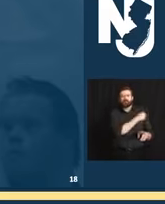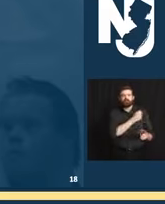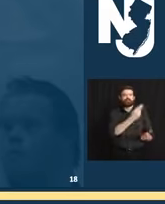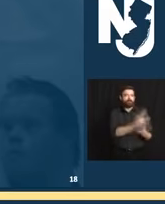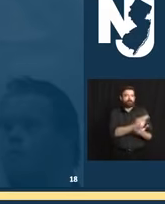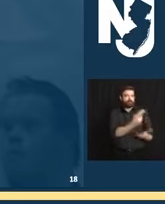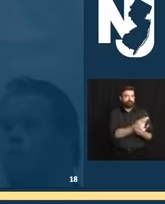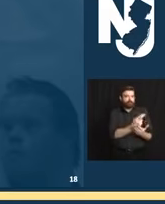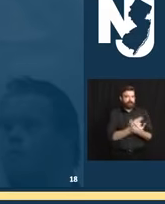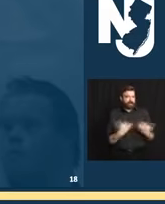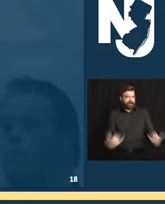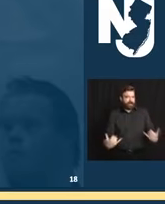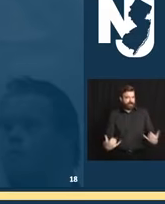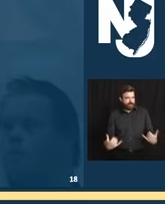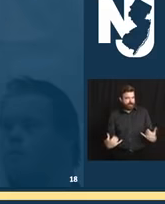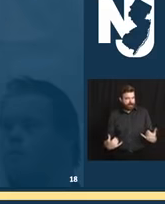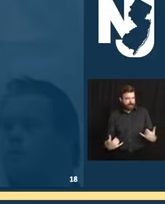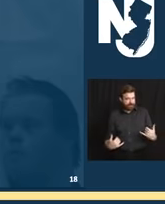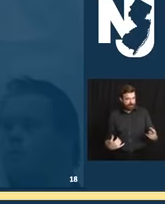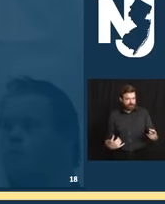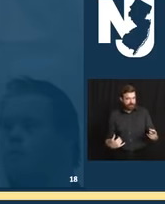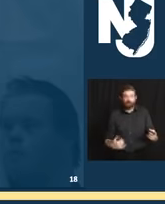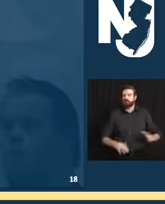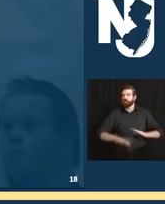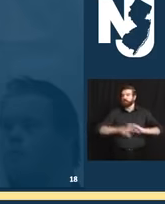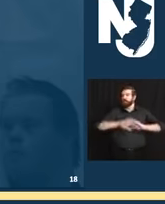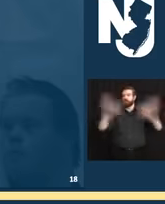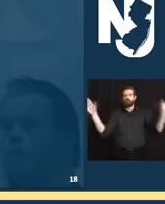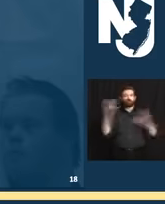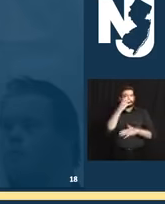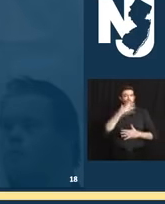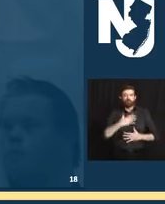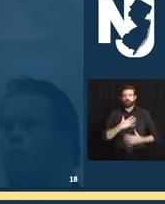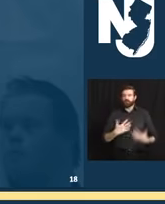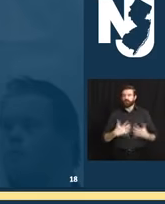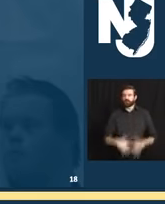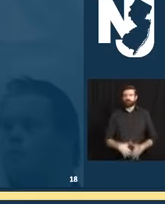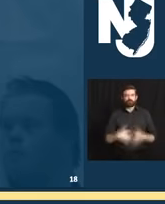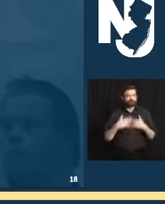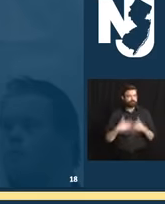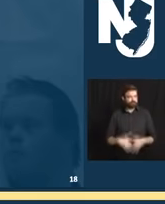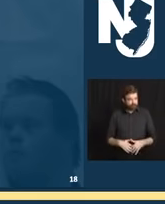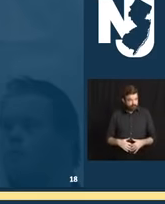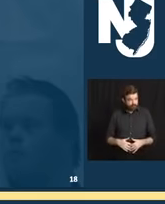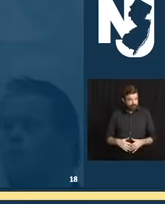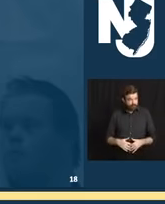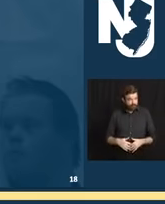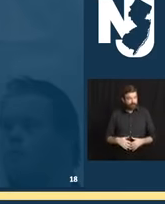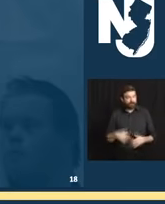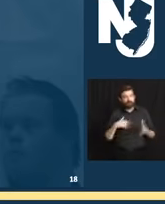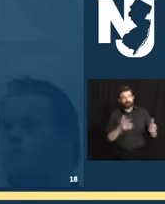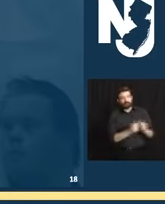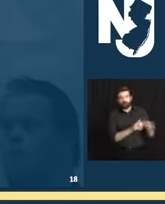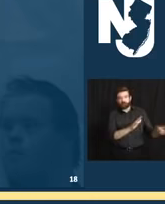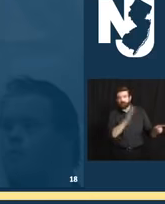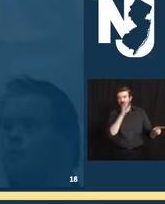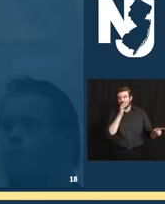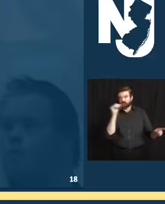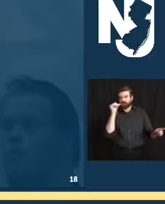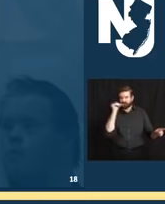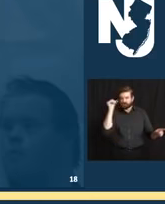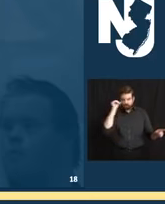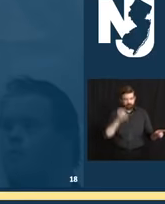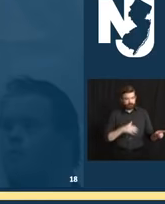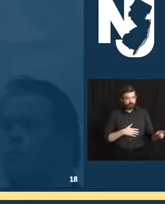ventilator. To his mom and dad, Gail, and I had the great honor of speaking with Gail yesterday, and George, her husband and Colby's